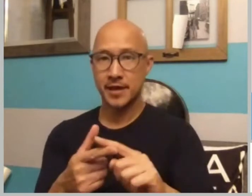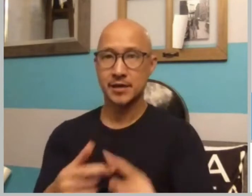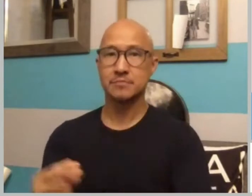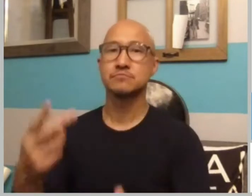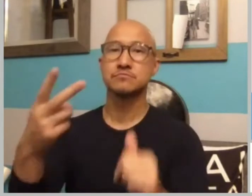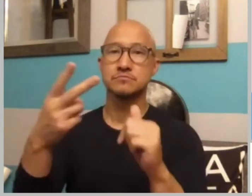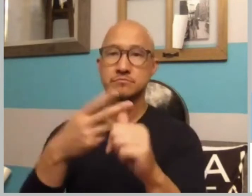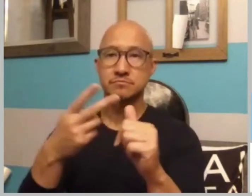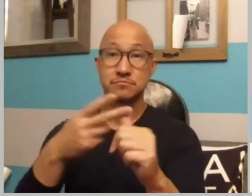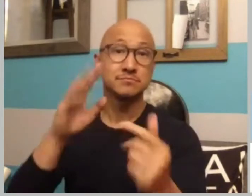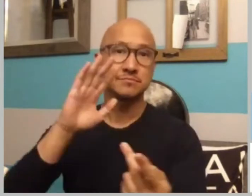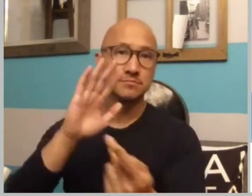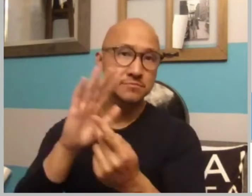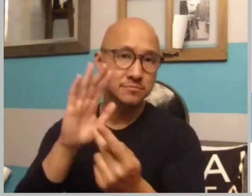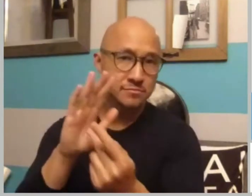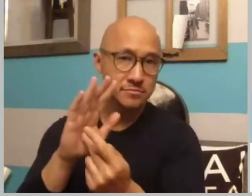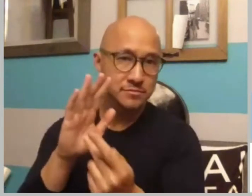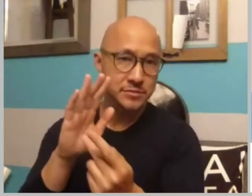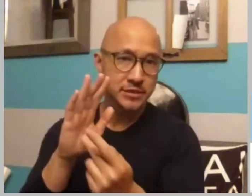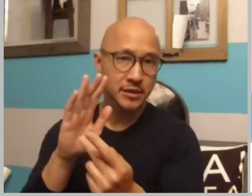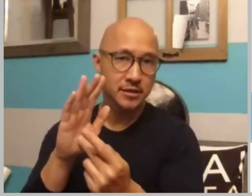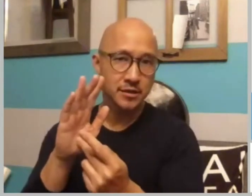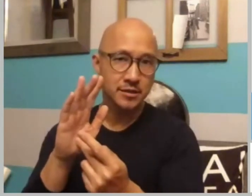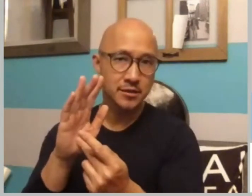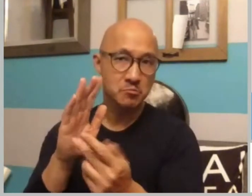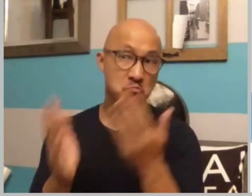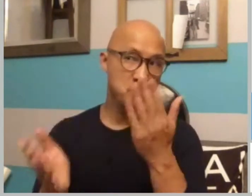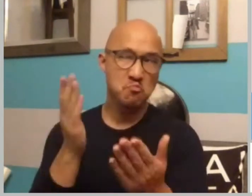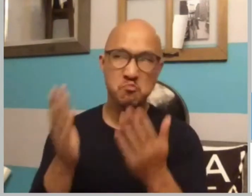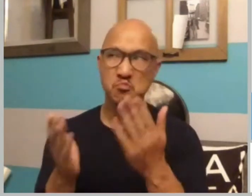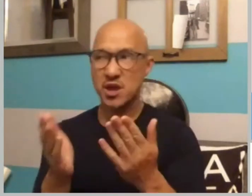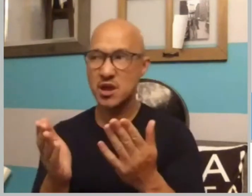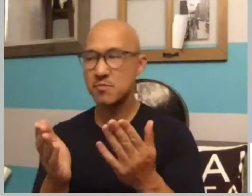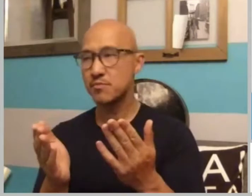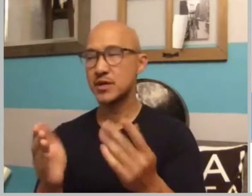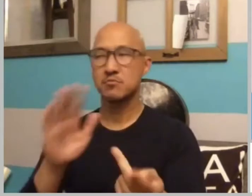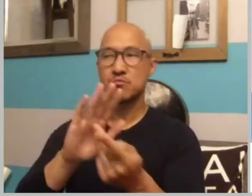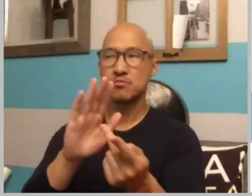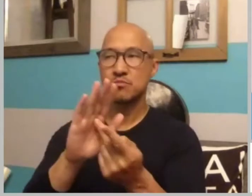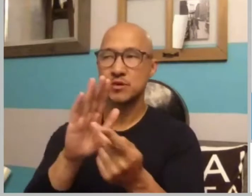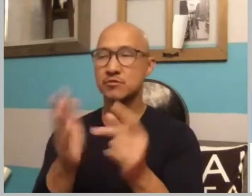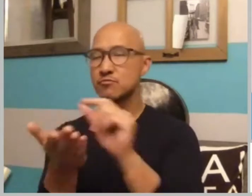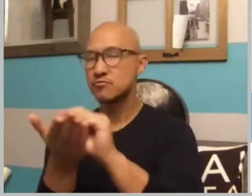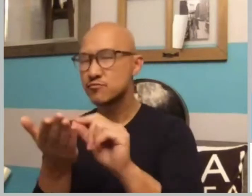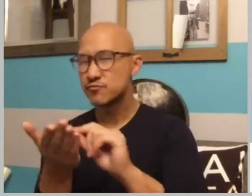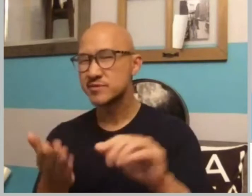since the passing of Christ. Now, when he opens the letter,